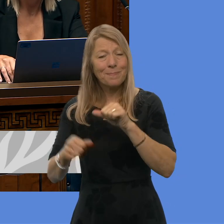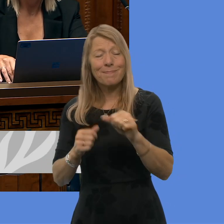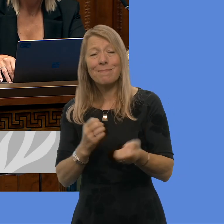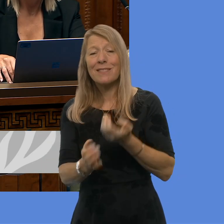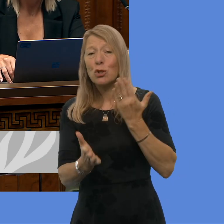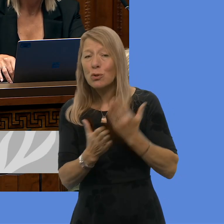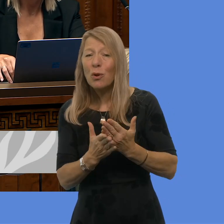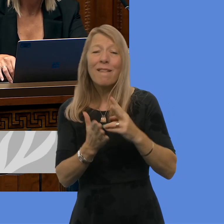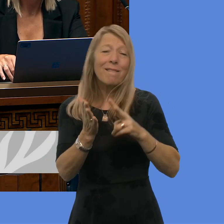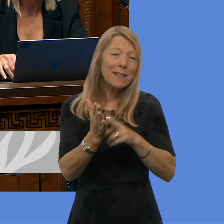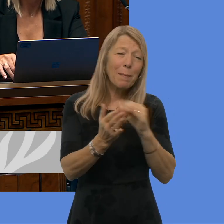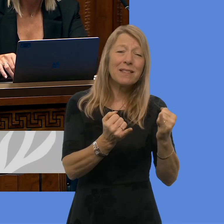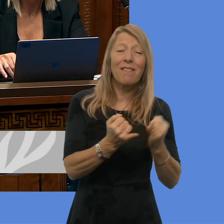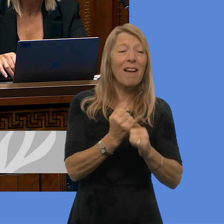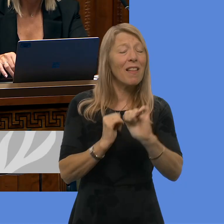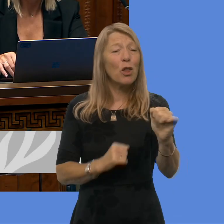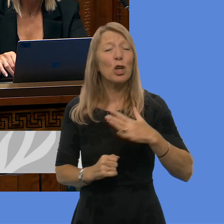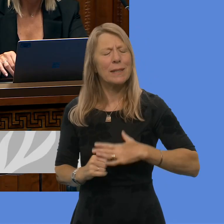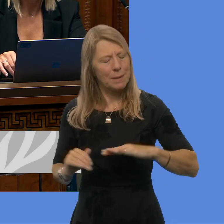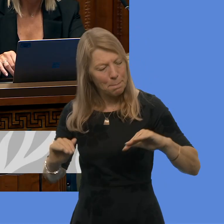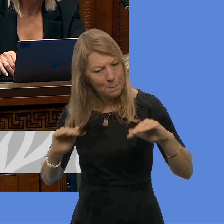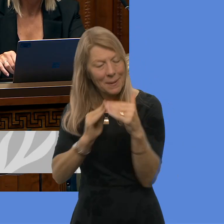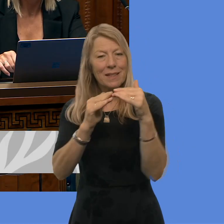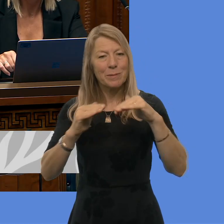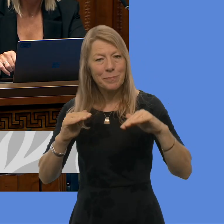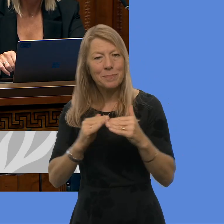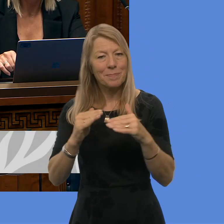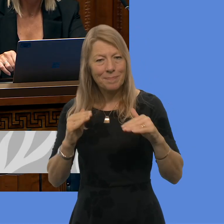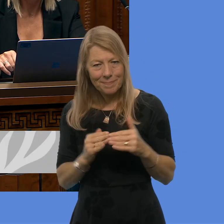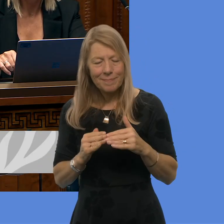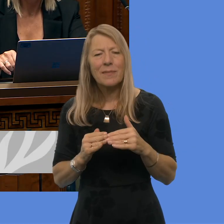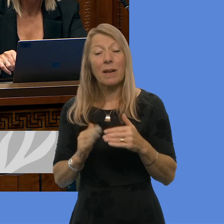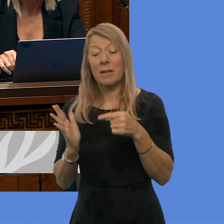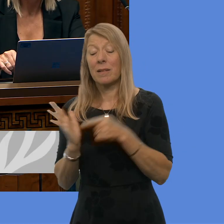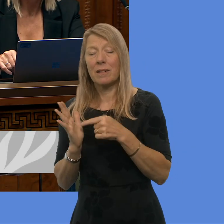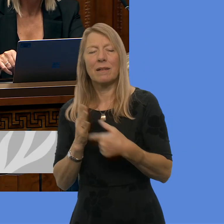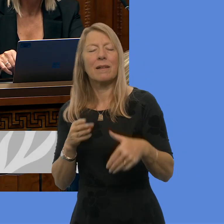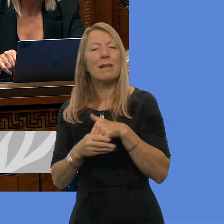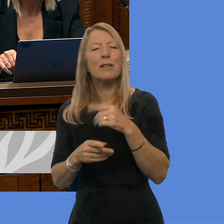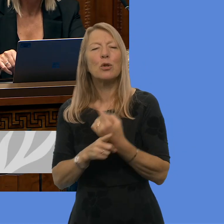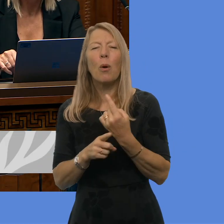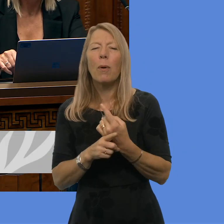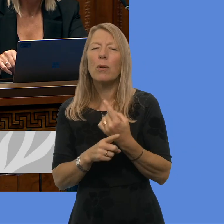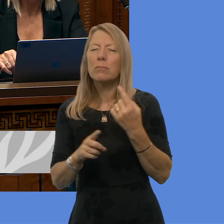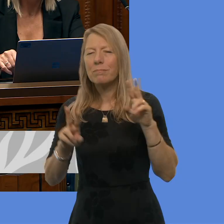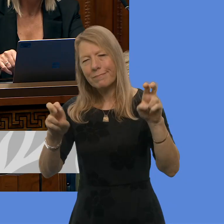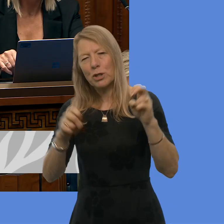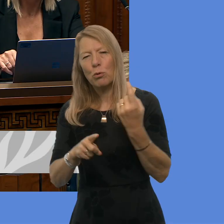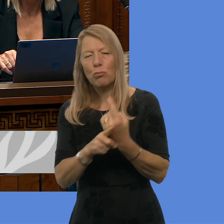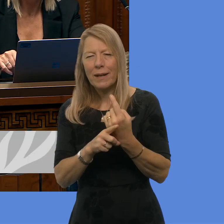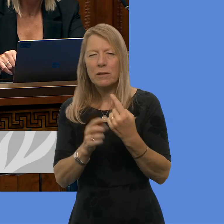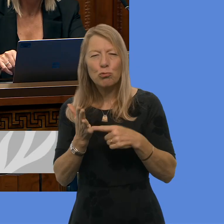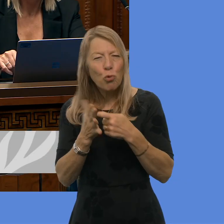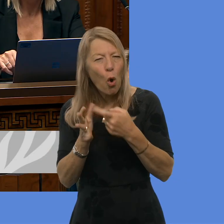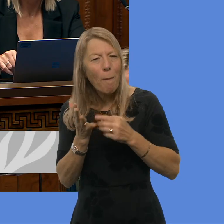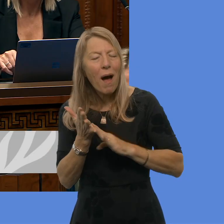ensure that the right trauma-informed and victim-centred services are in place to empower and support victims and survivors and contribute to building a